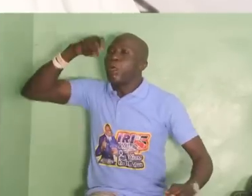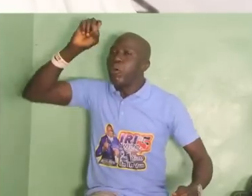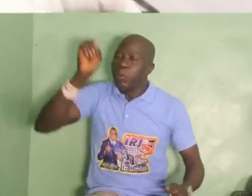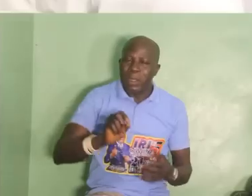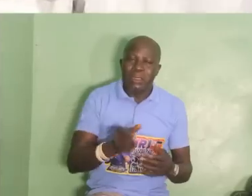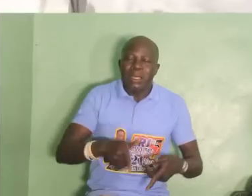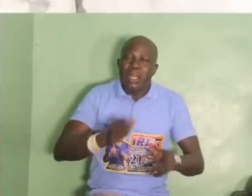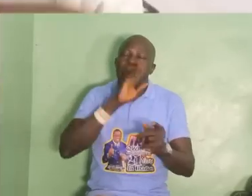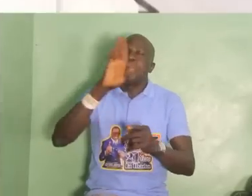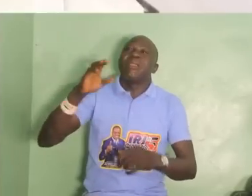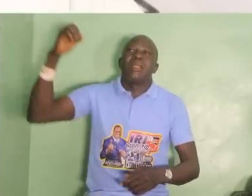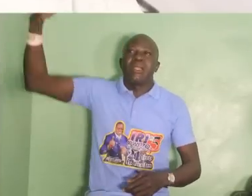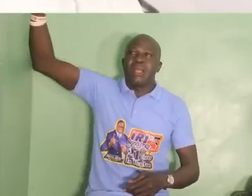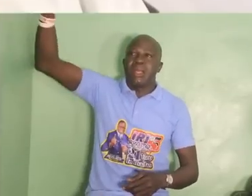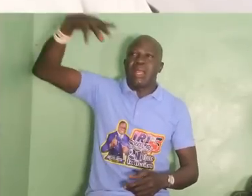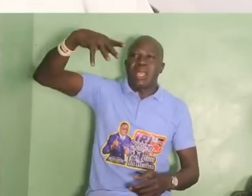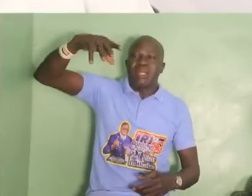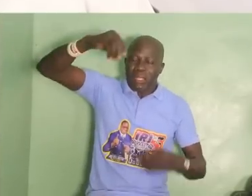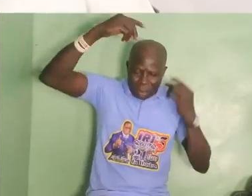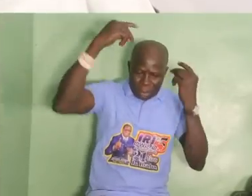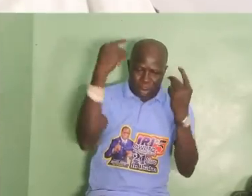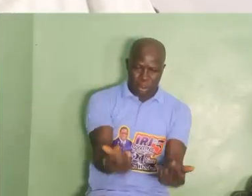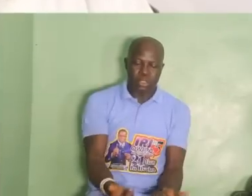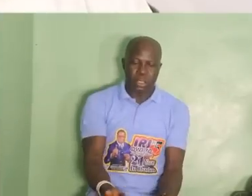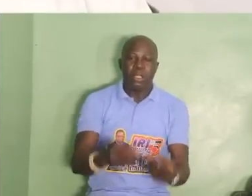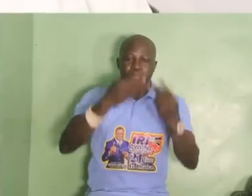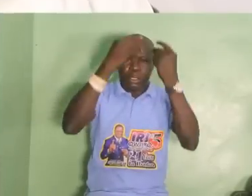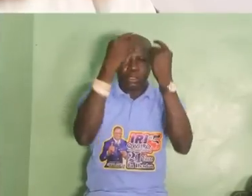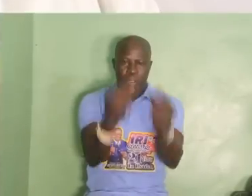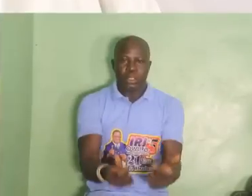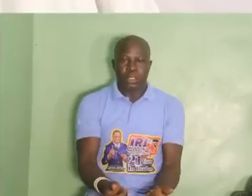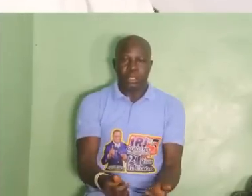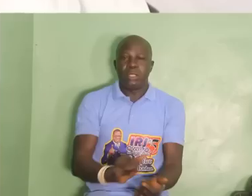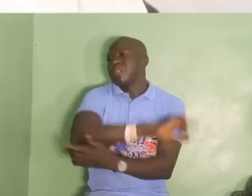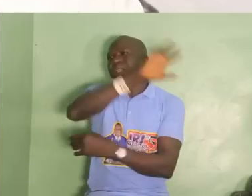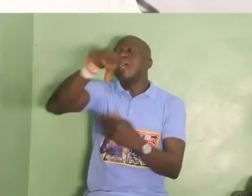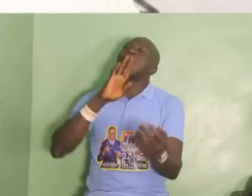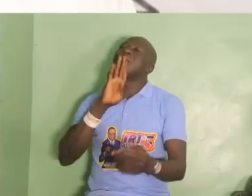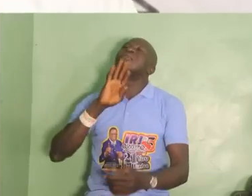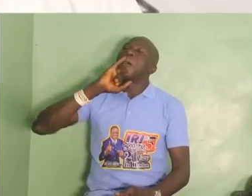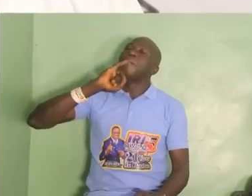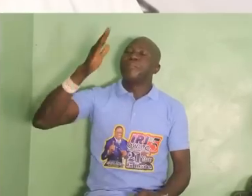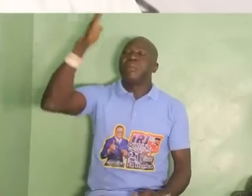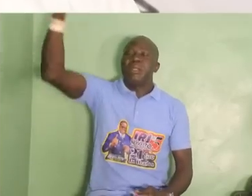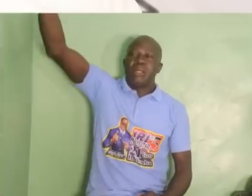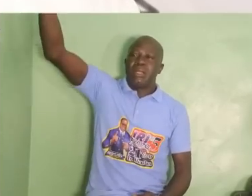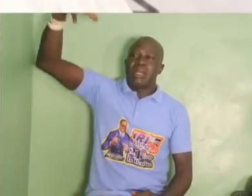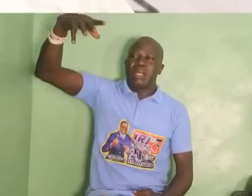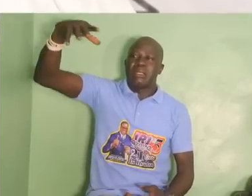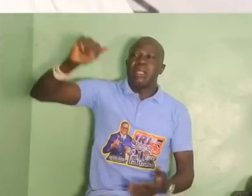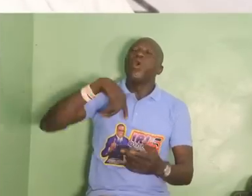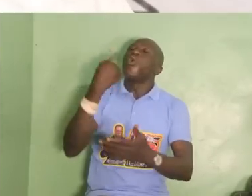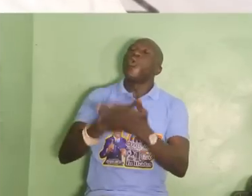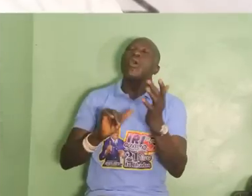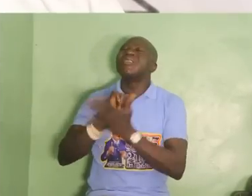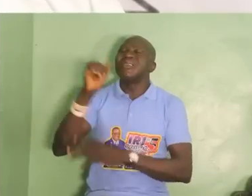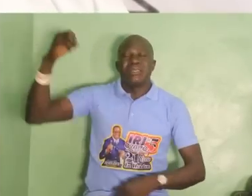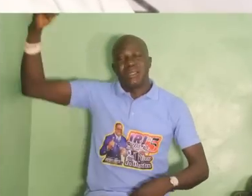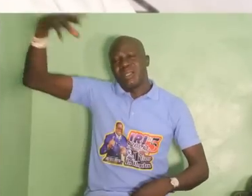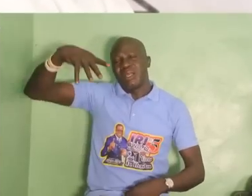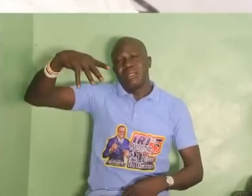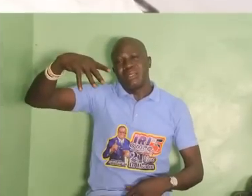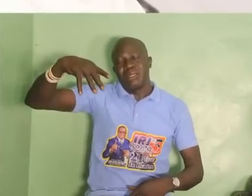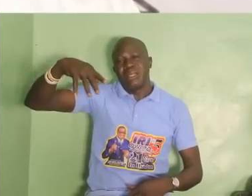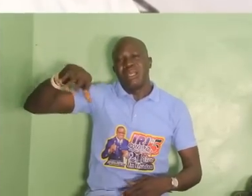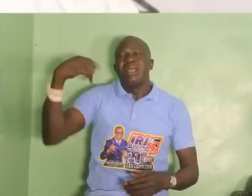is the power of man. In do fi wa se nbe no bag. What we used to get chop. Ya agbade ti gba sile. And the grandmother's collect. Baby sa. Listen to me. I am